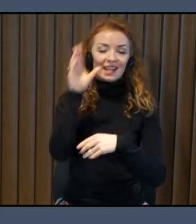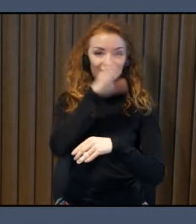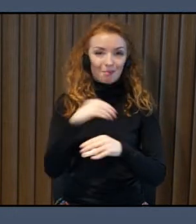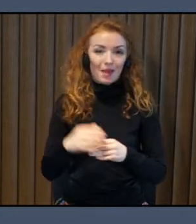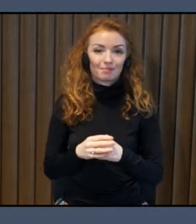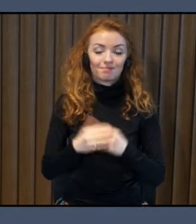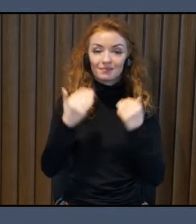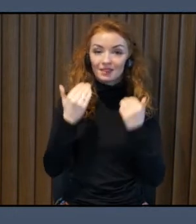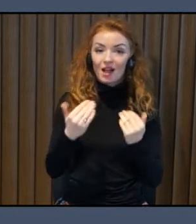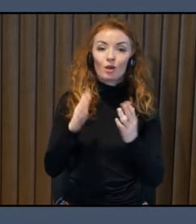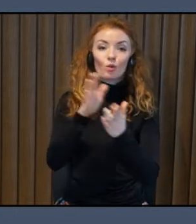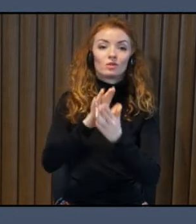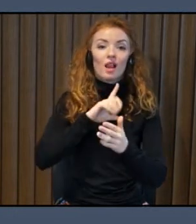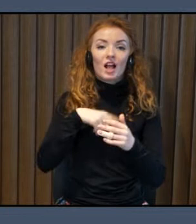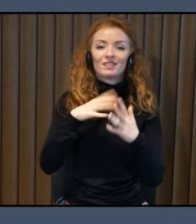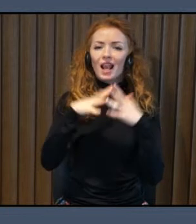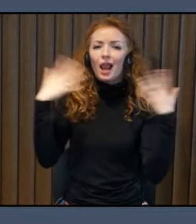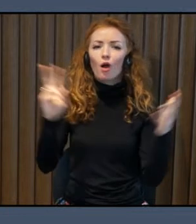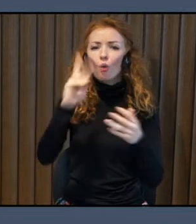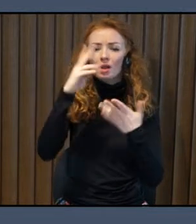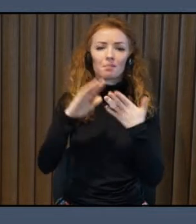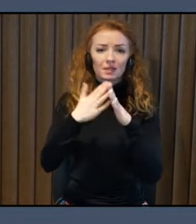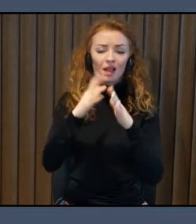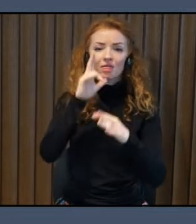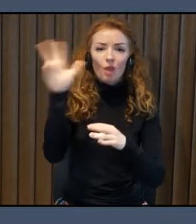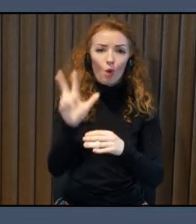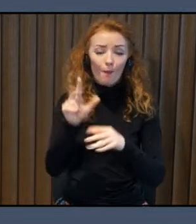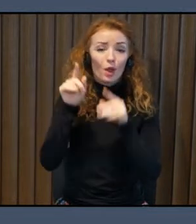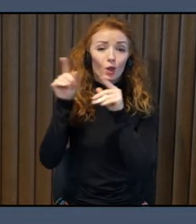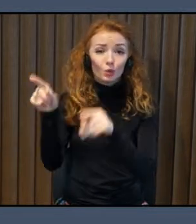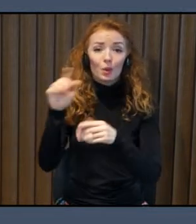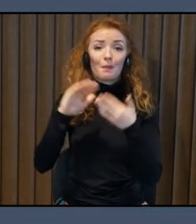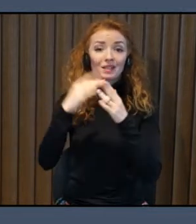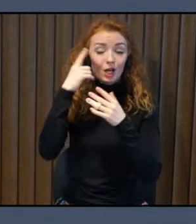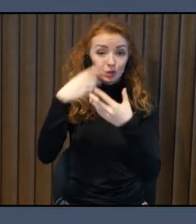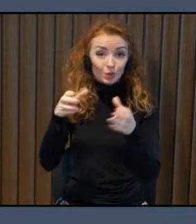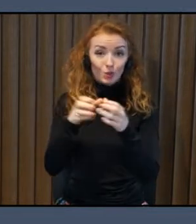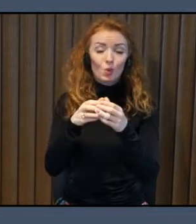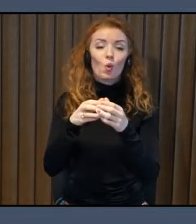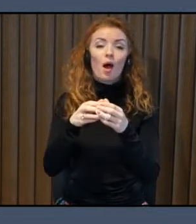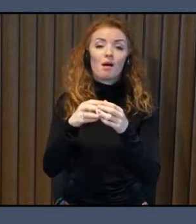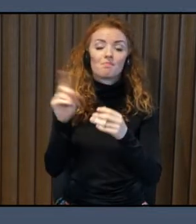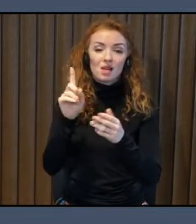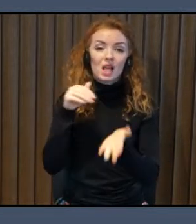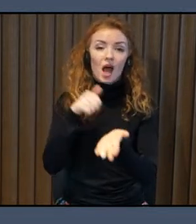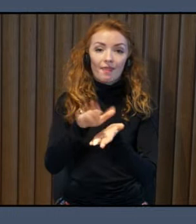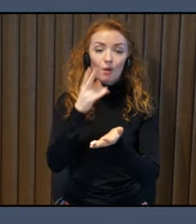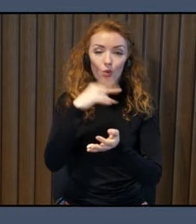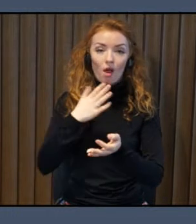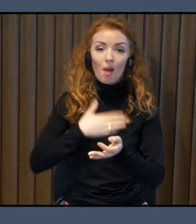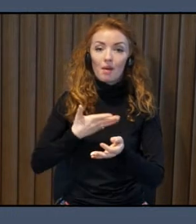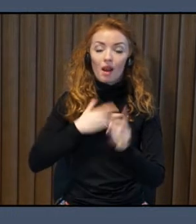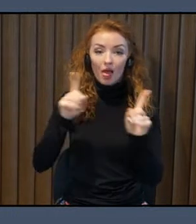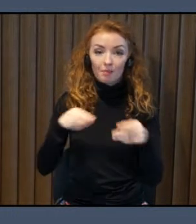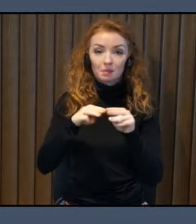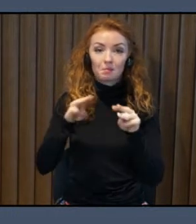disabilities. So everything is possible with the support. And let's now go to the second largest city